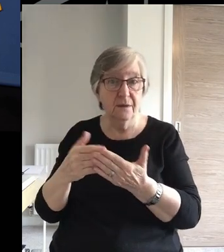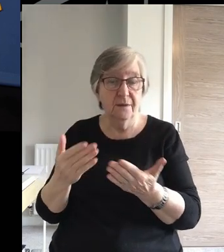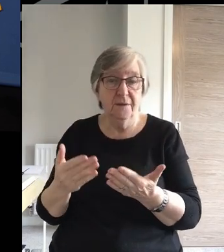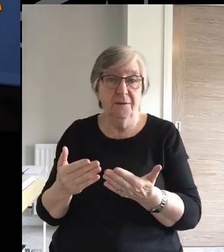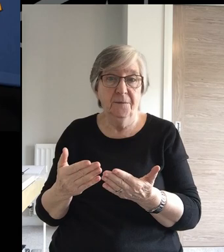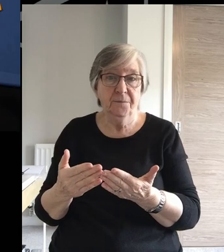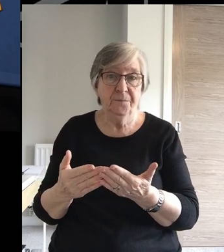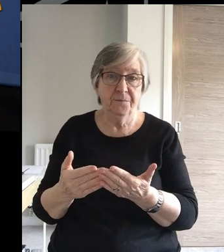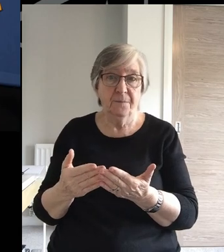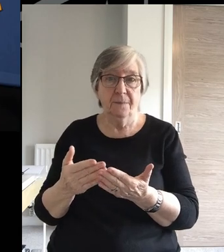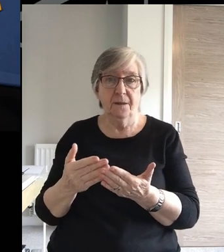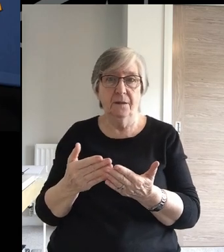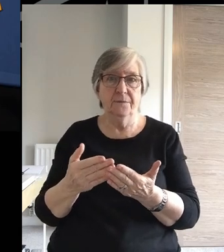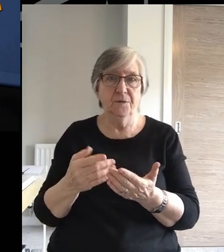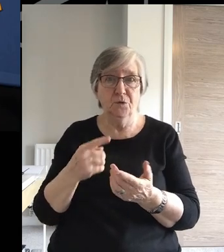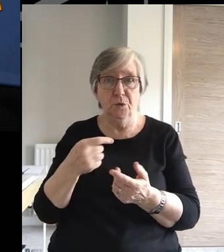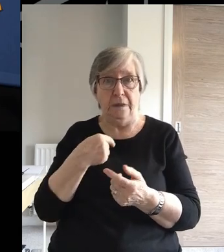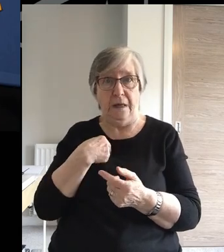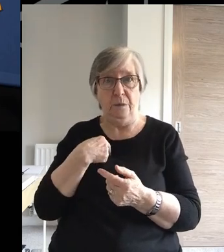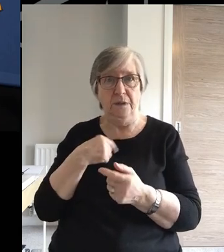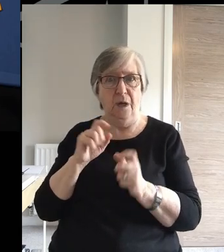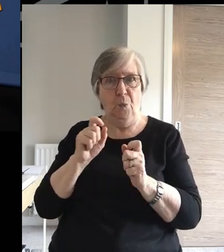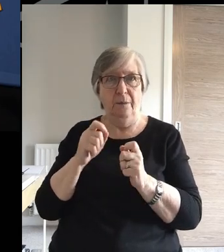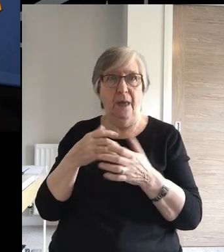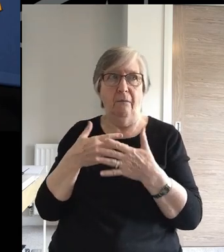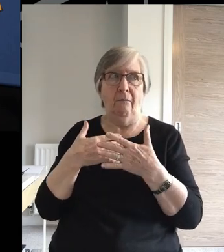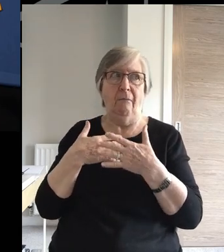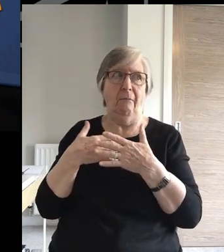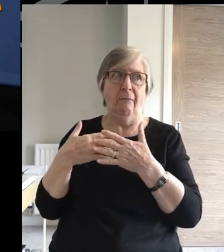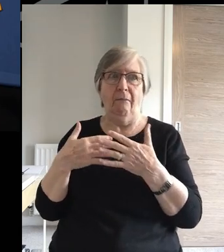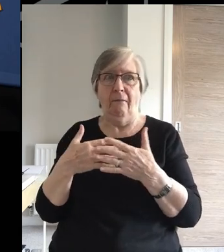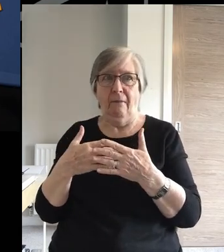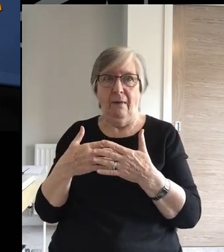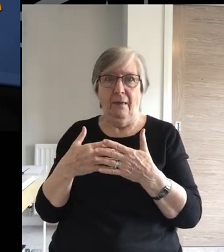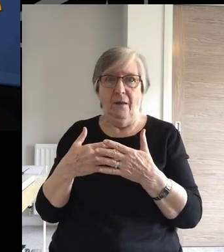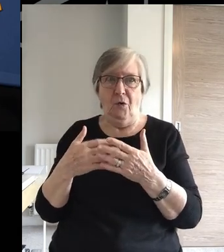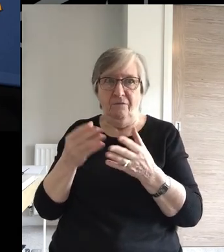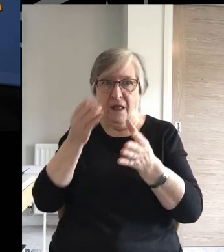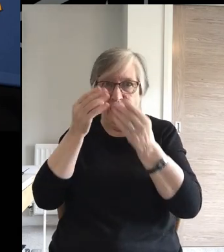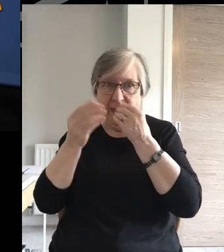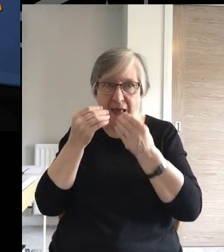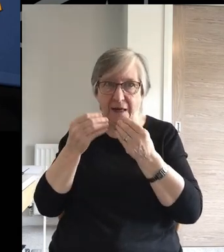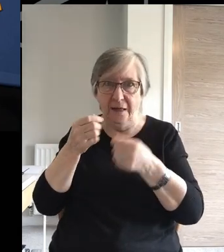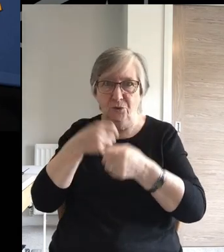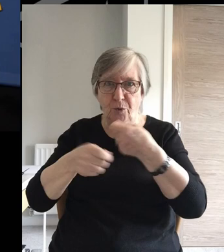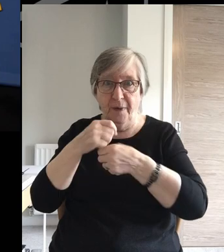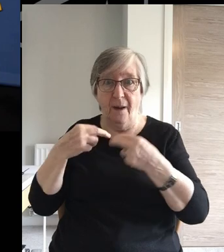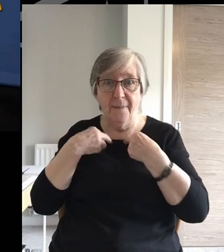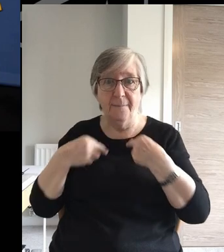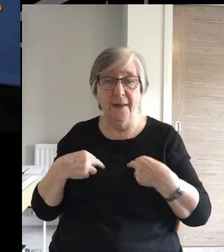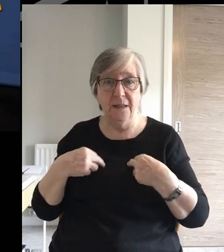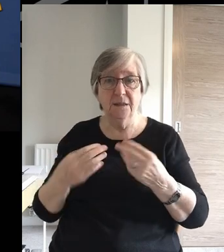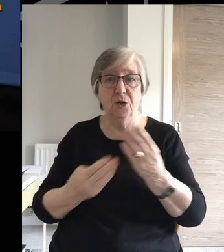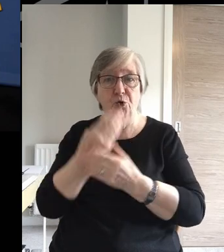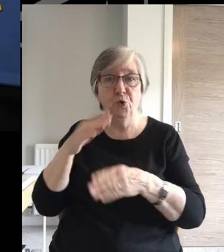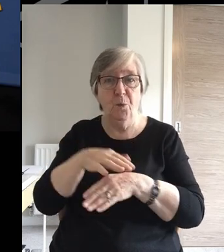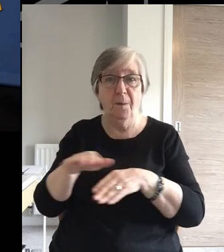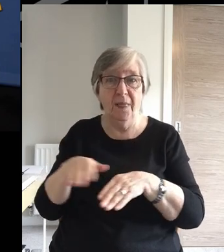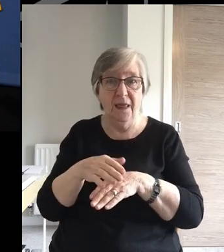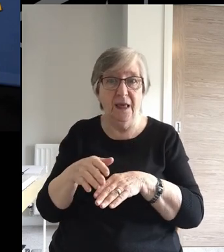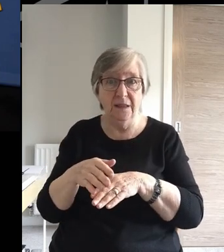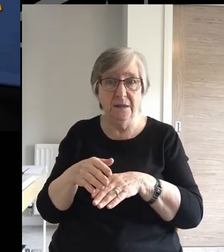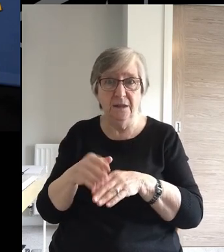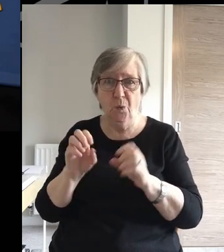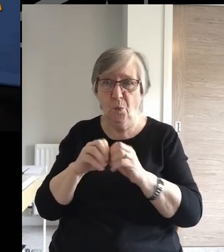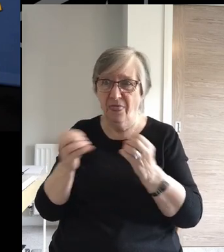here. To say I was a little daunted by the prospect of learning to be a minister in a new place without actually going